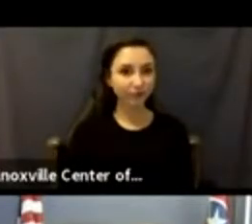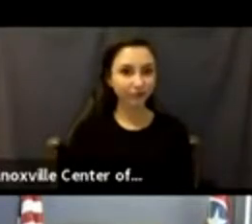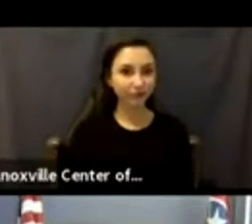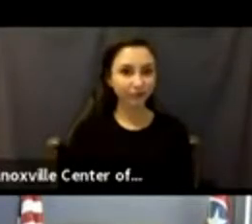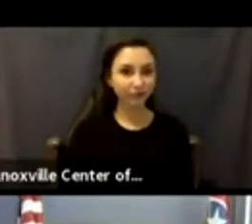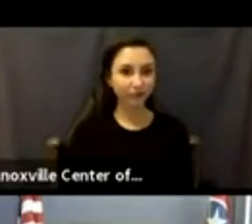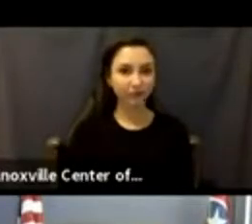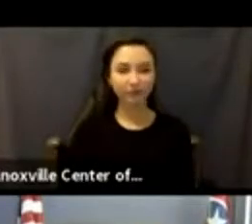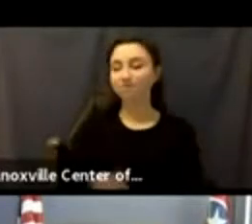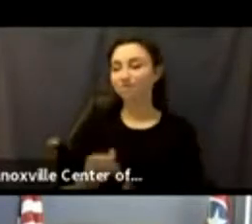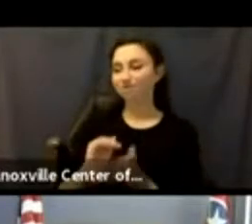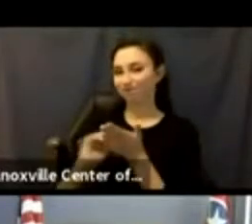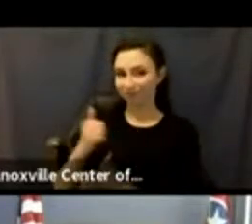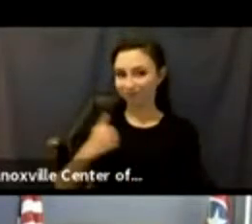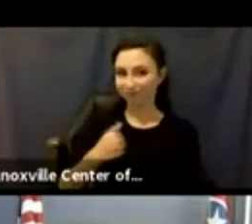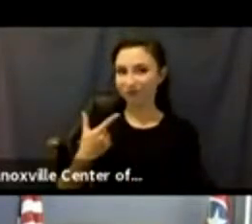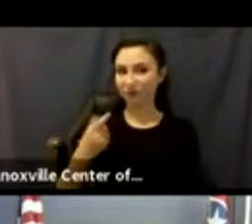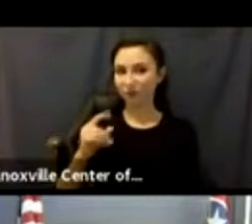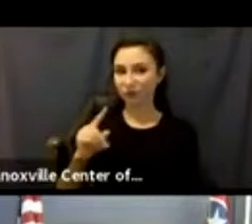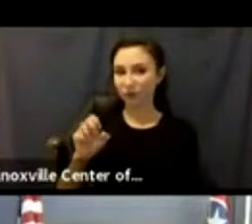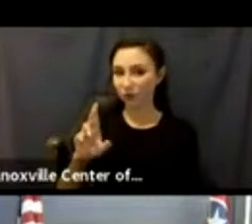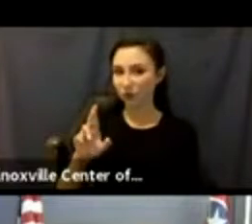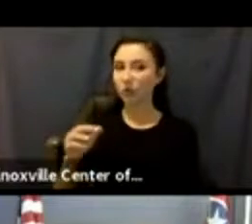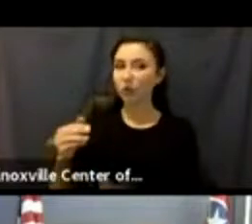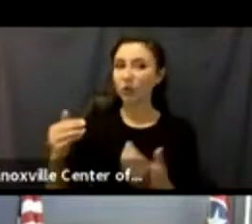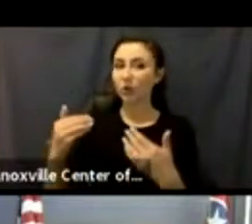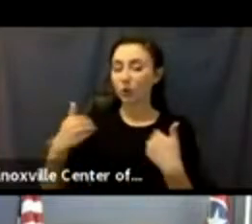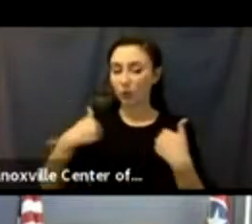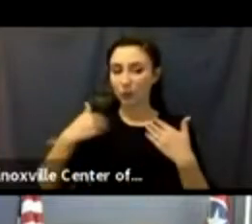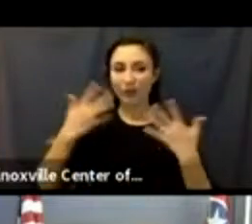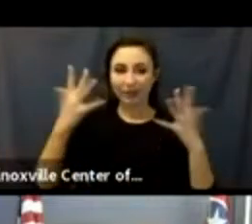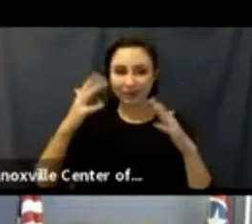Pardon me. We have set the agenda. The next